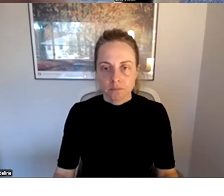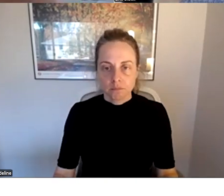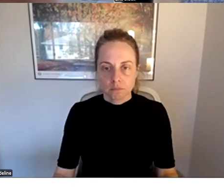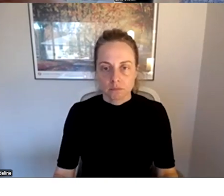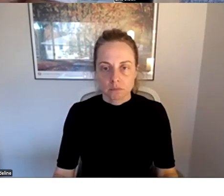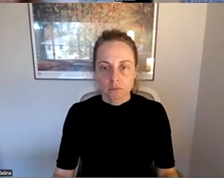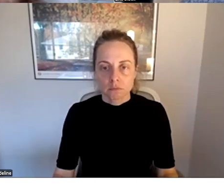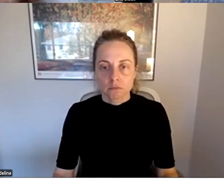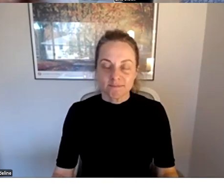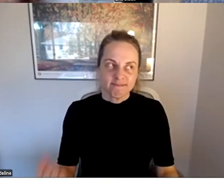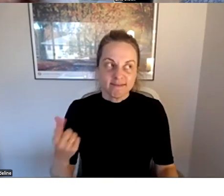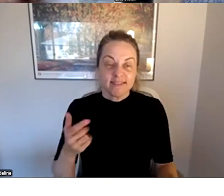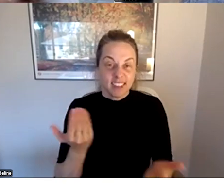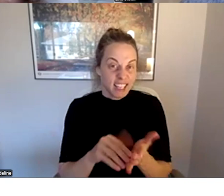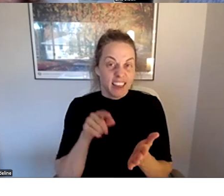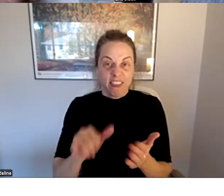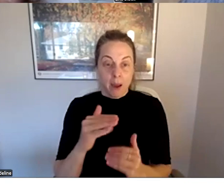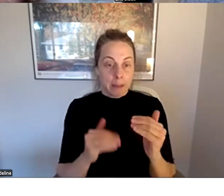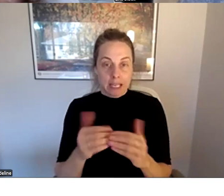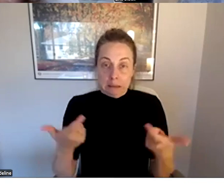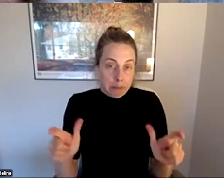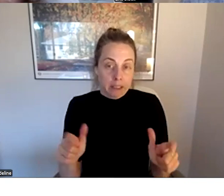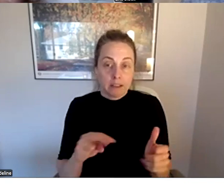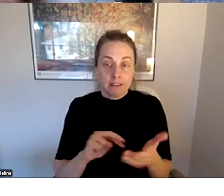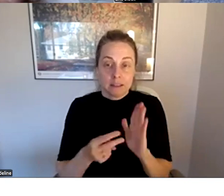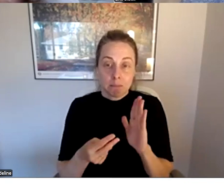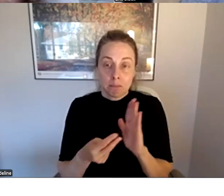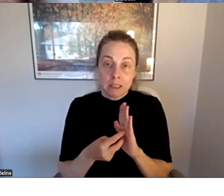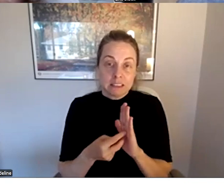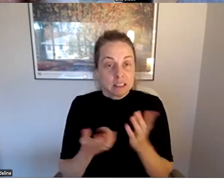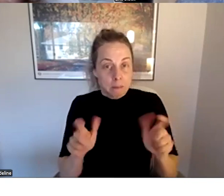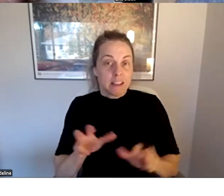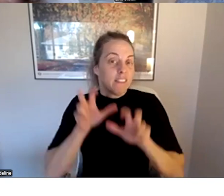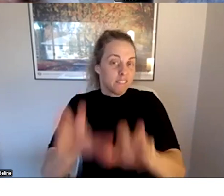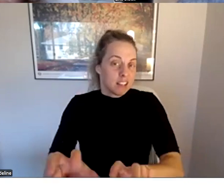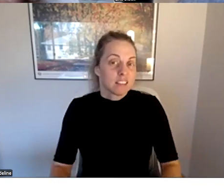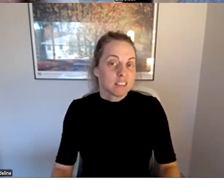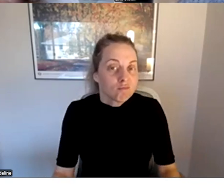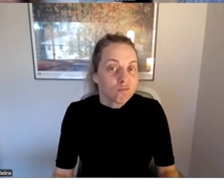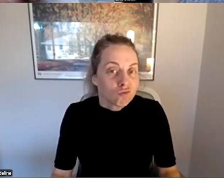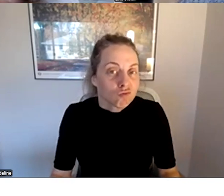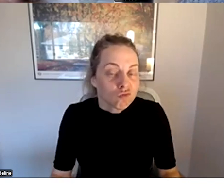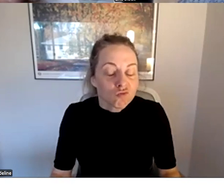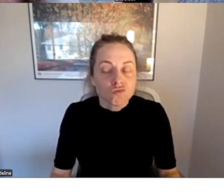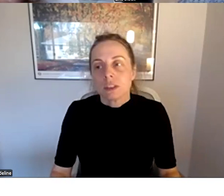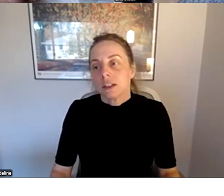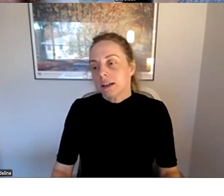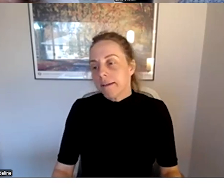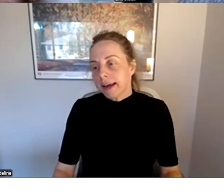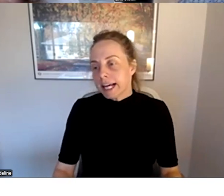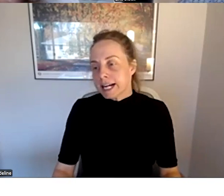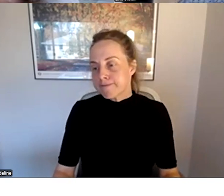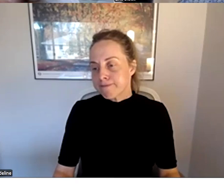it's a big plant, so it's cause for a big investment. And it's